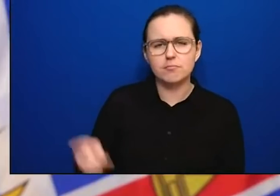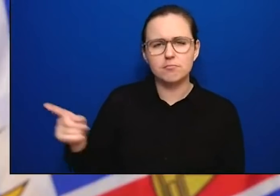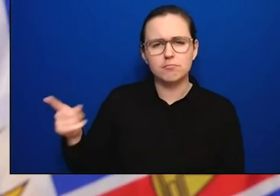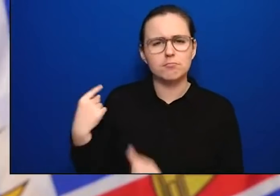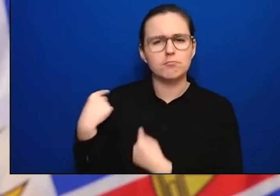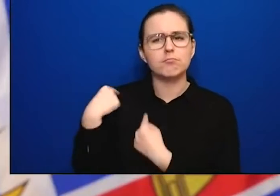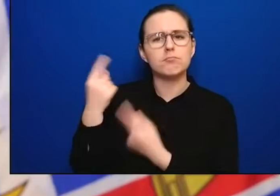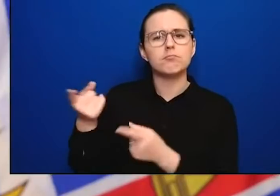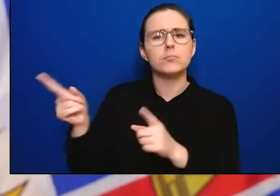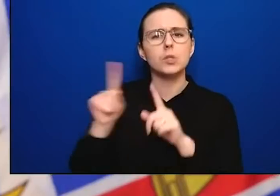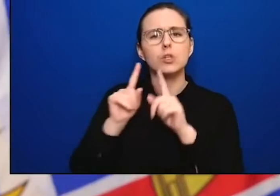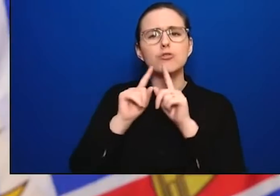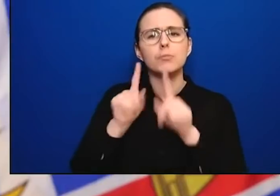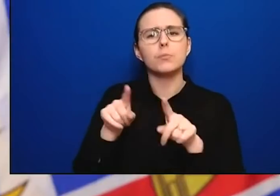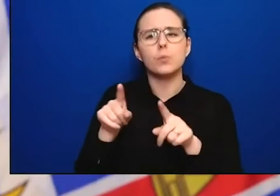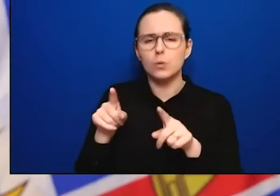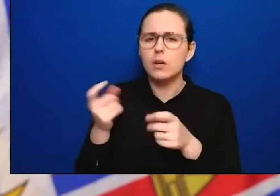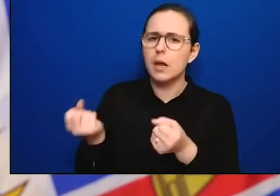Vancouver Sun.